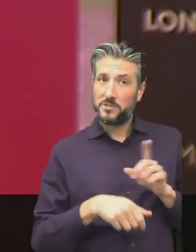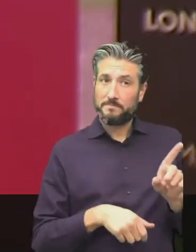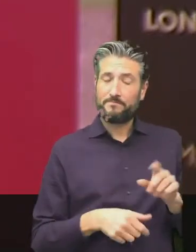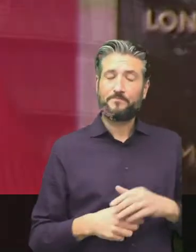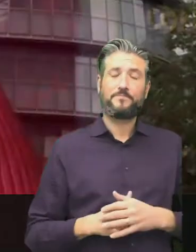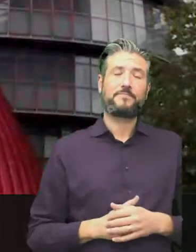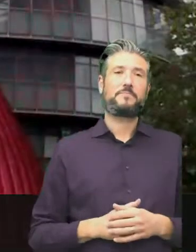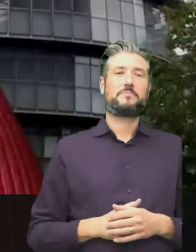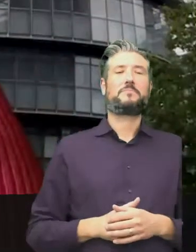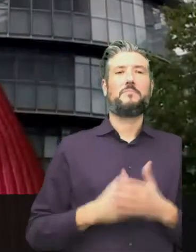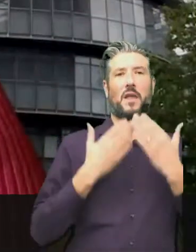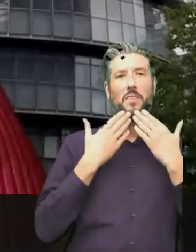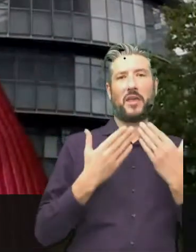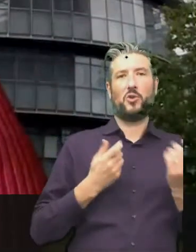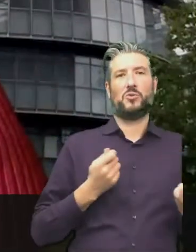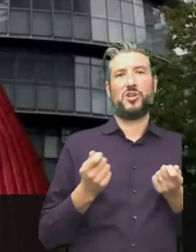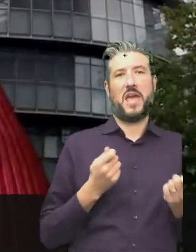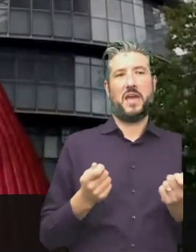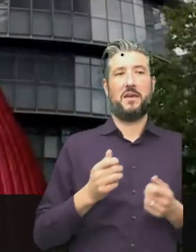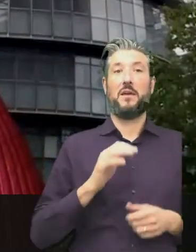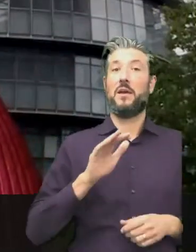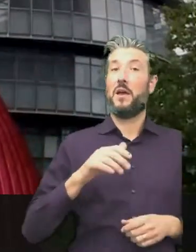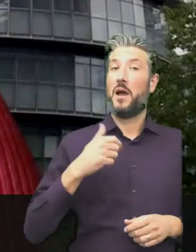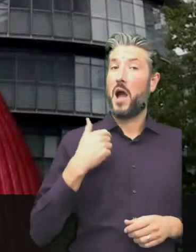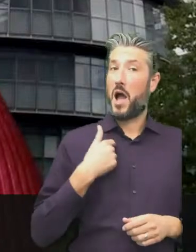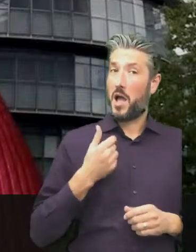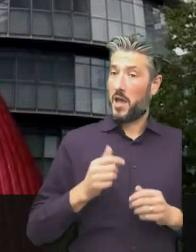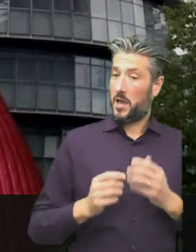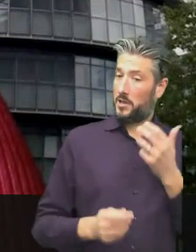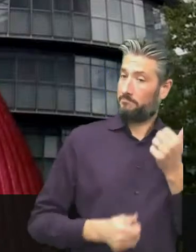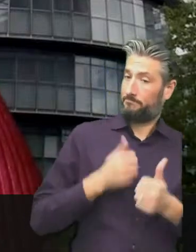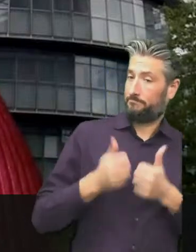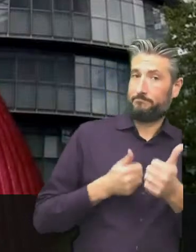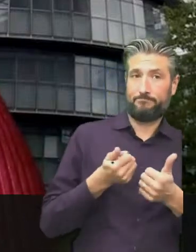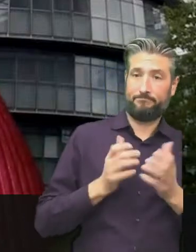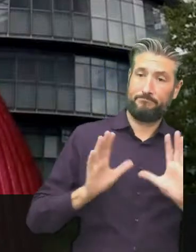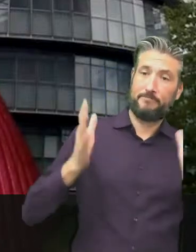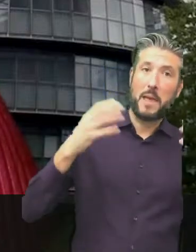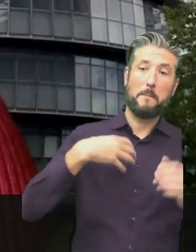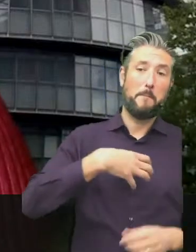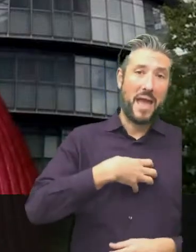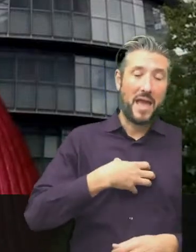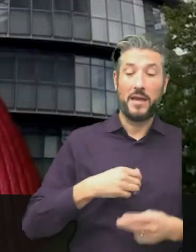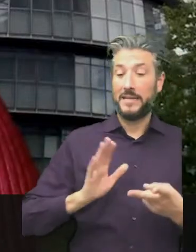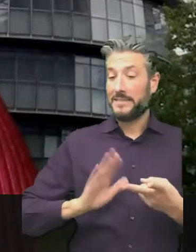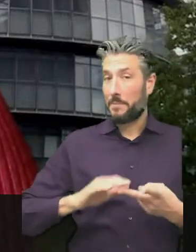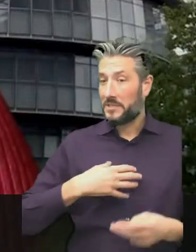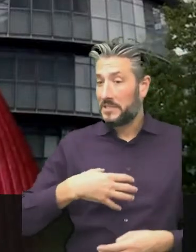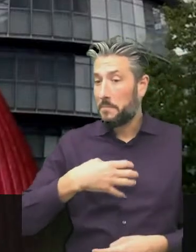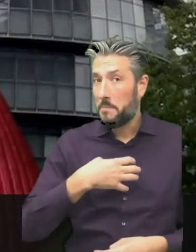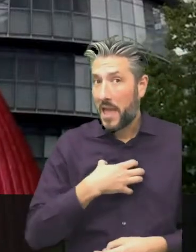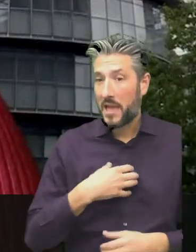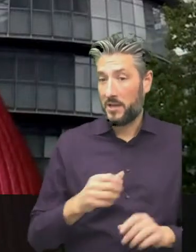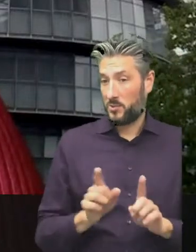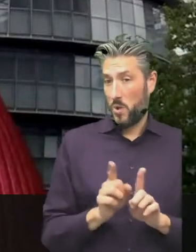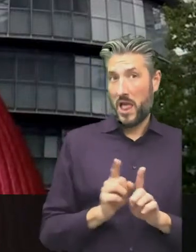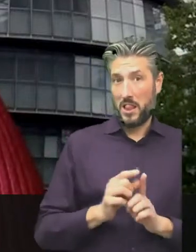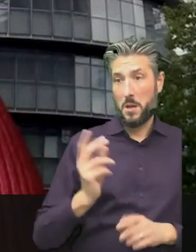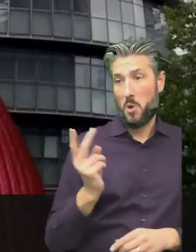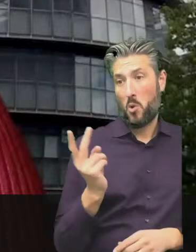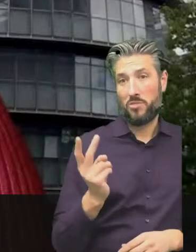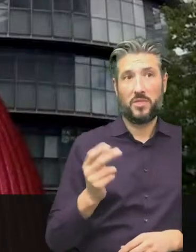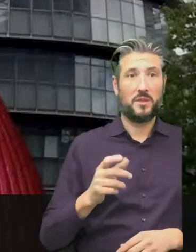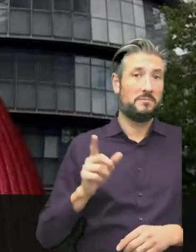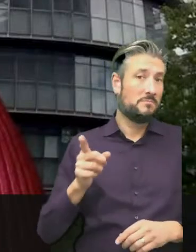just like to commend the Mayor and the Deputy Mayor, Joanne McCartney, for the amazing work that they've